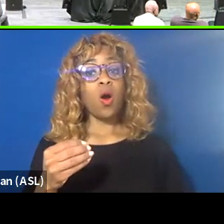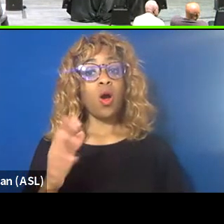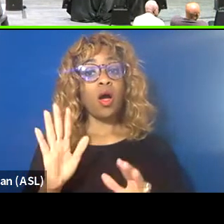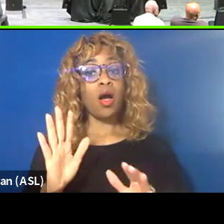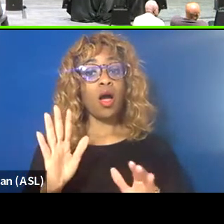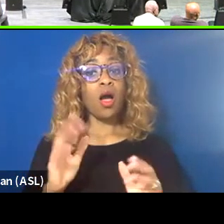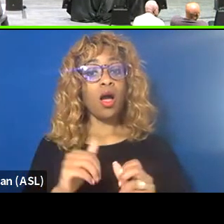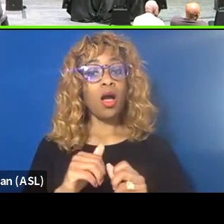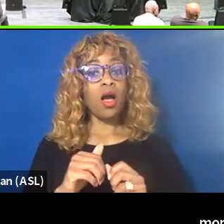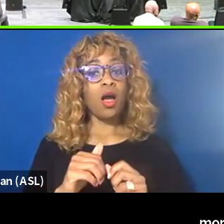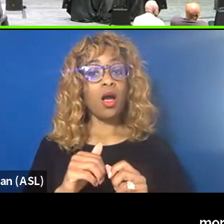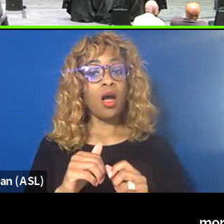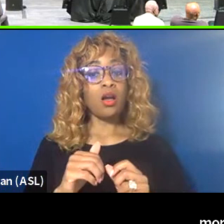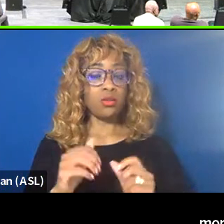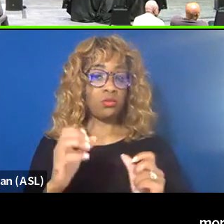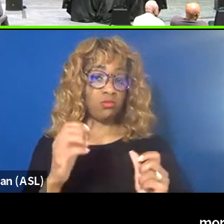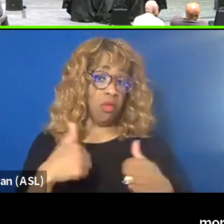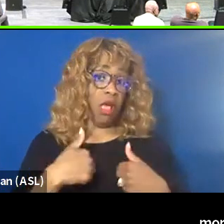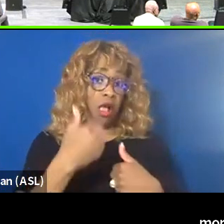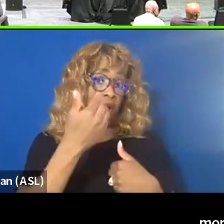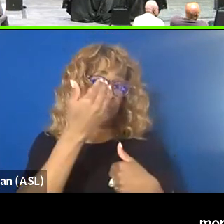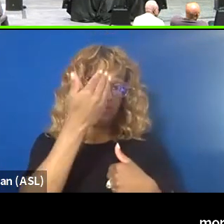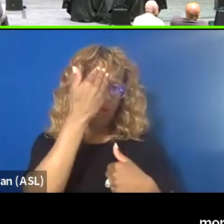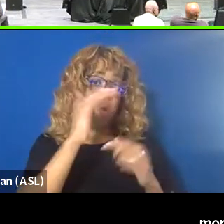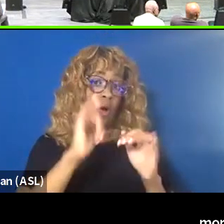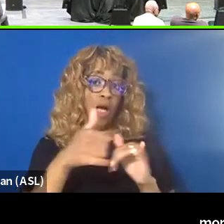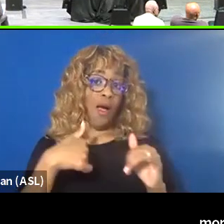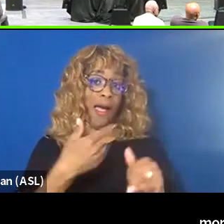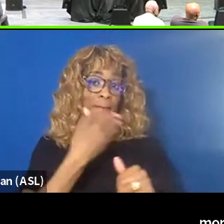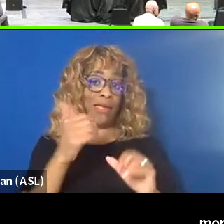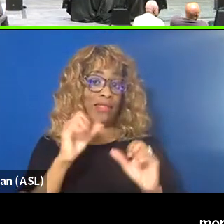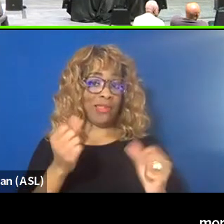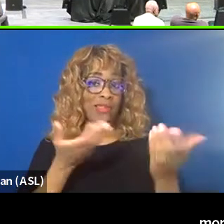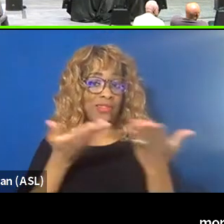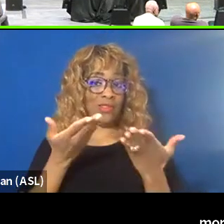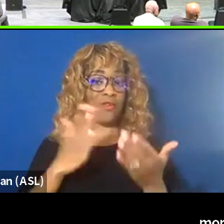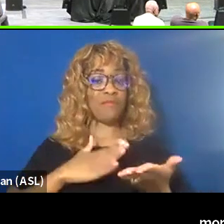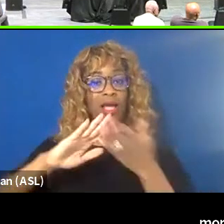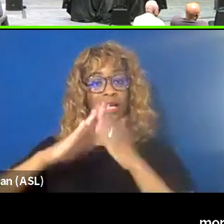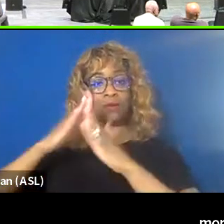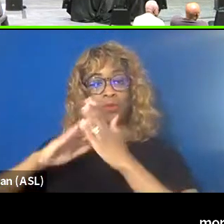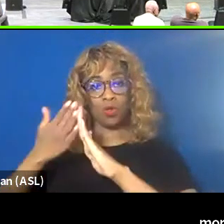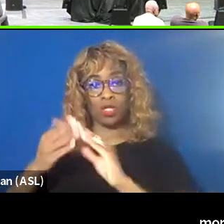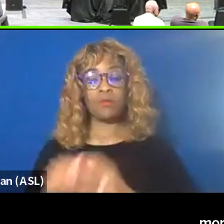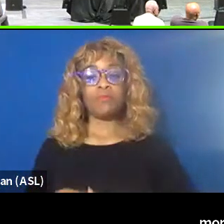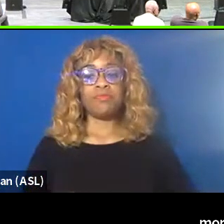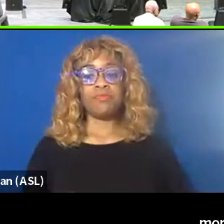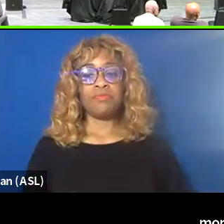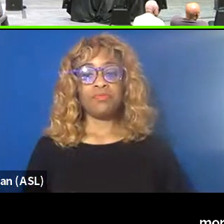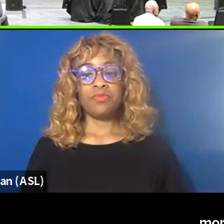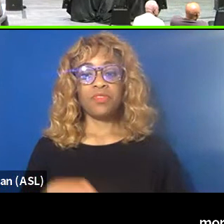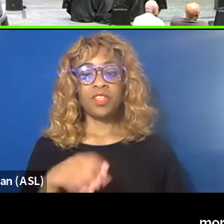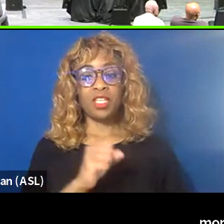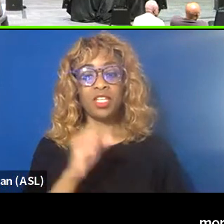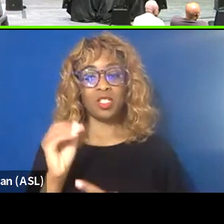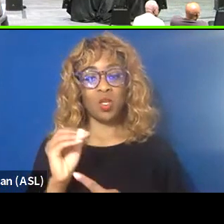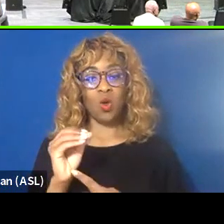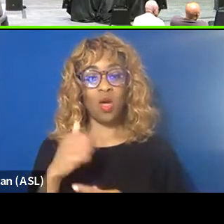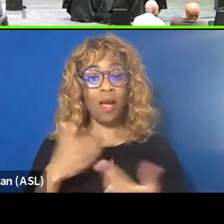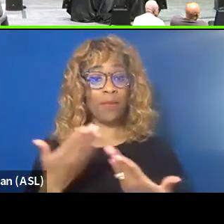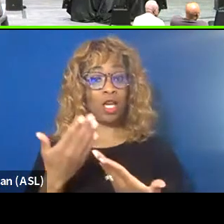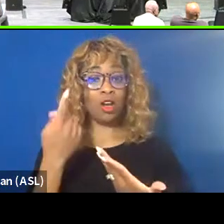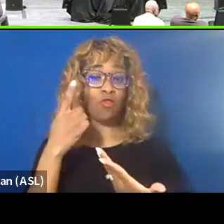know how I can serve the best in my community. So I'm here to